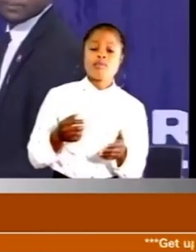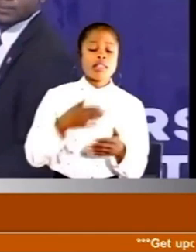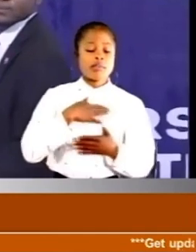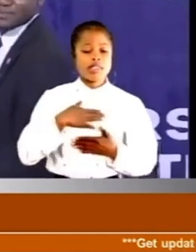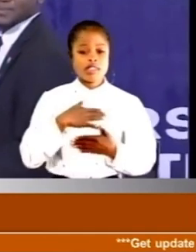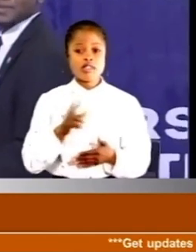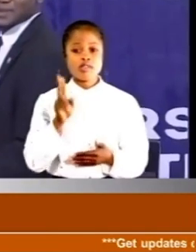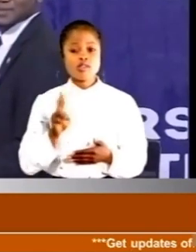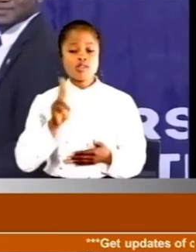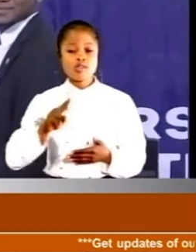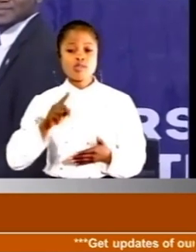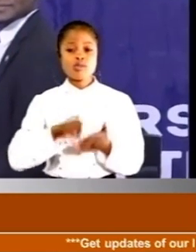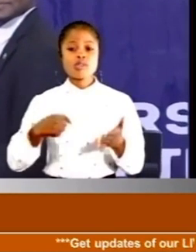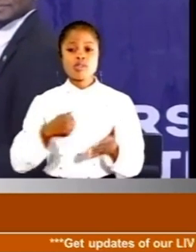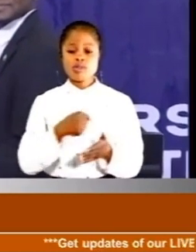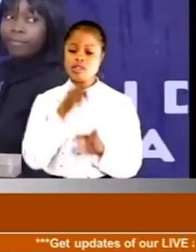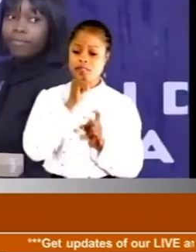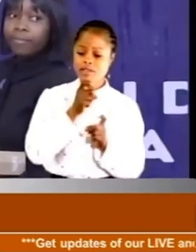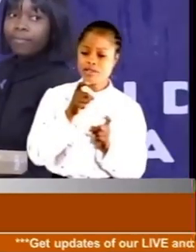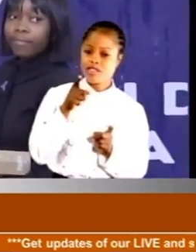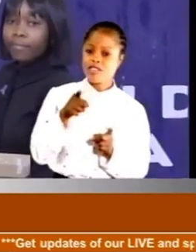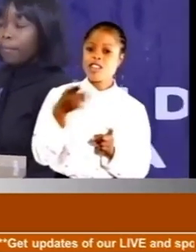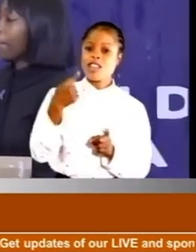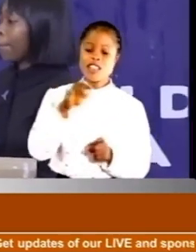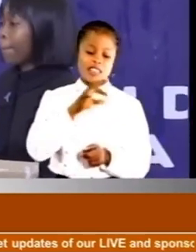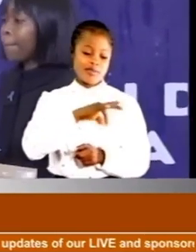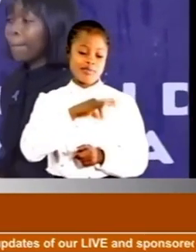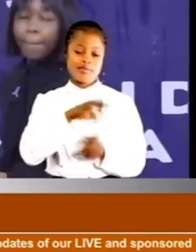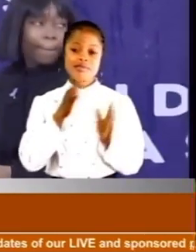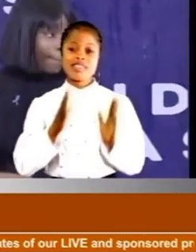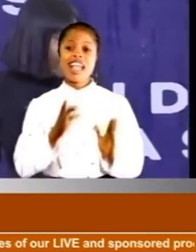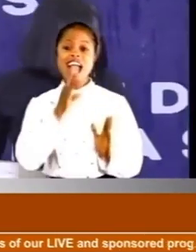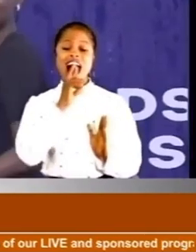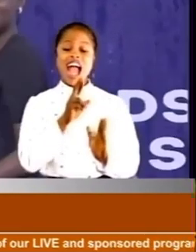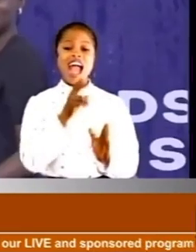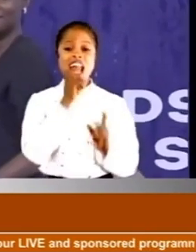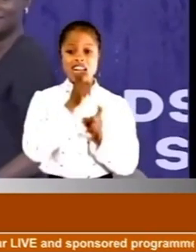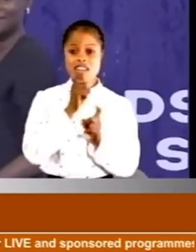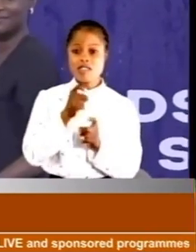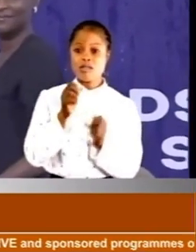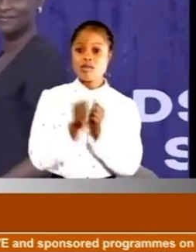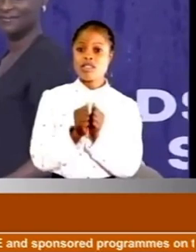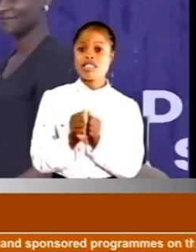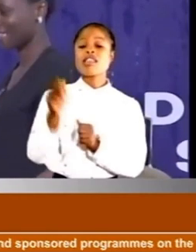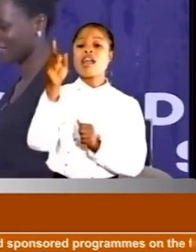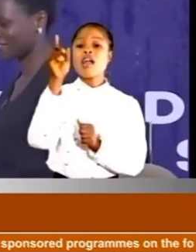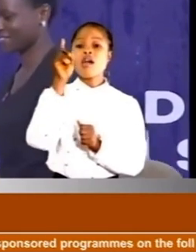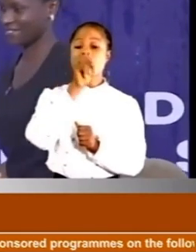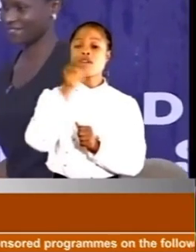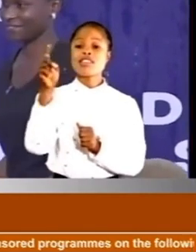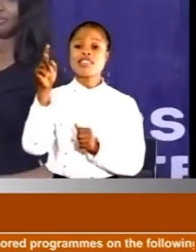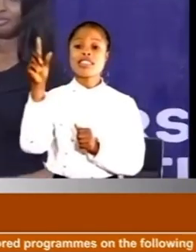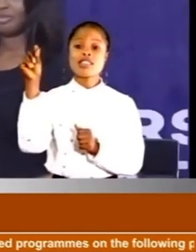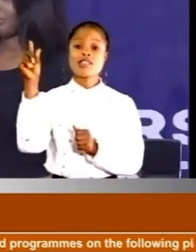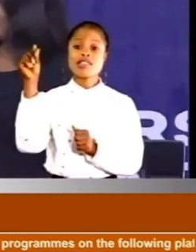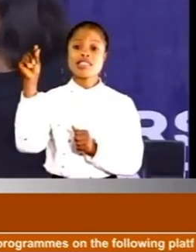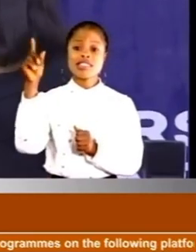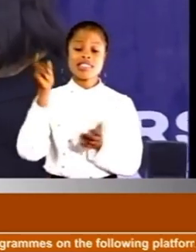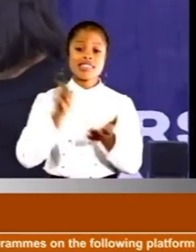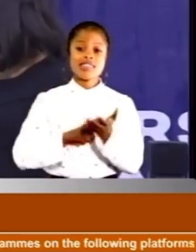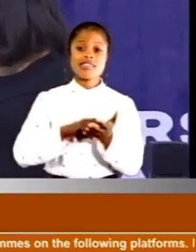The beneficiaries were formally presented with a cash award of 120,000 naira and a